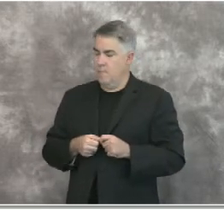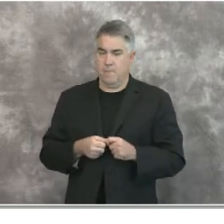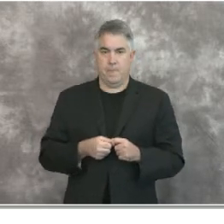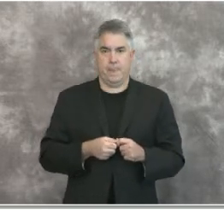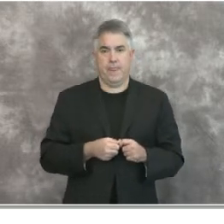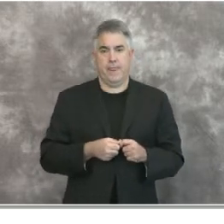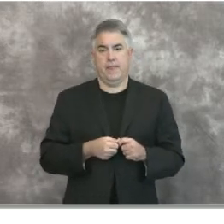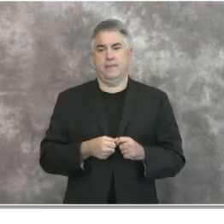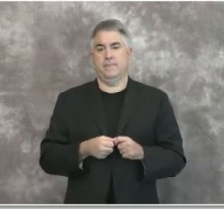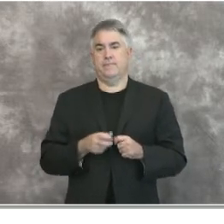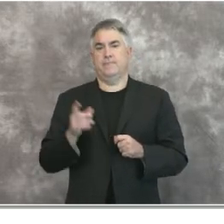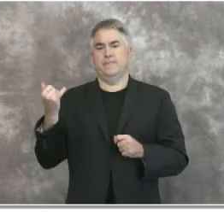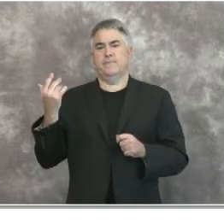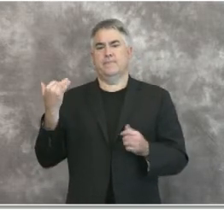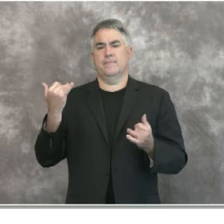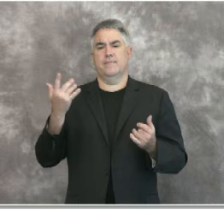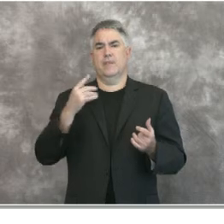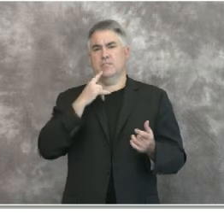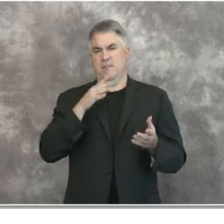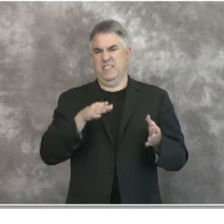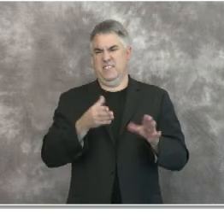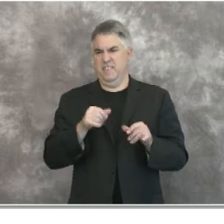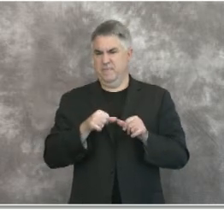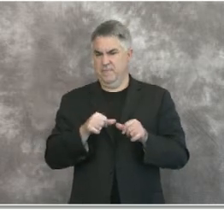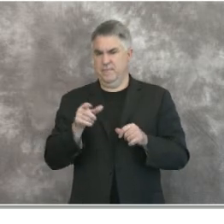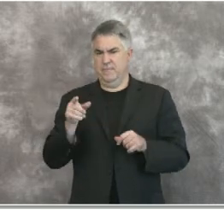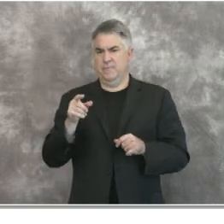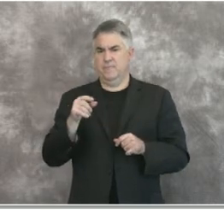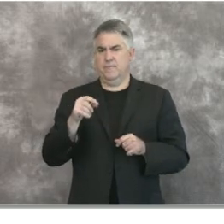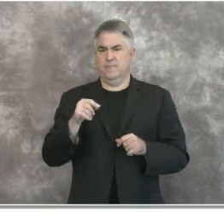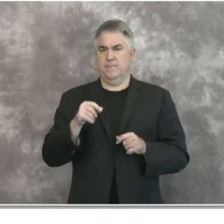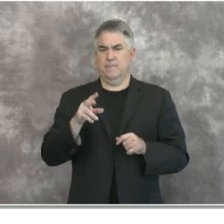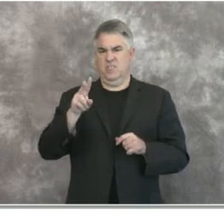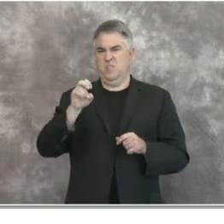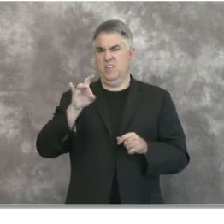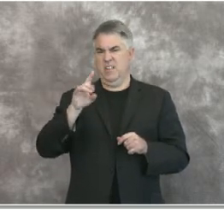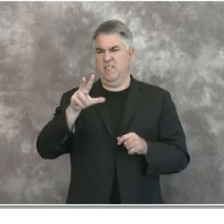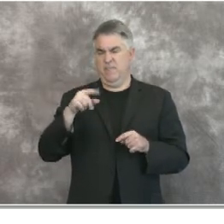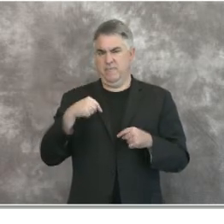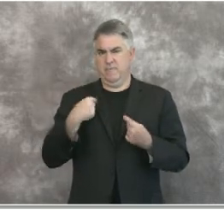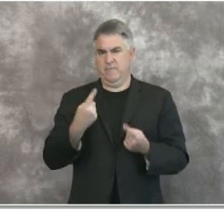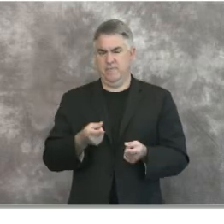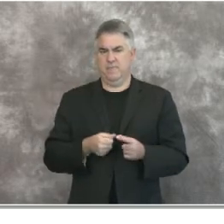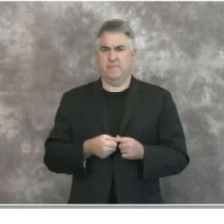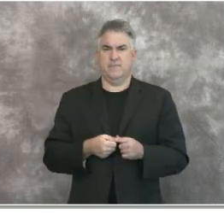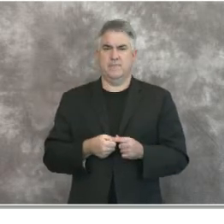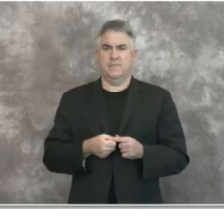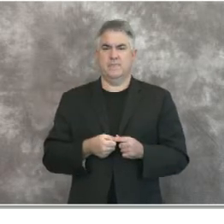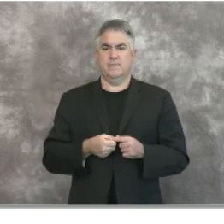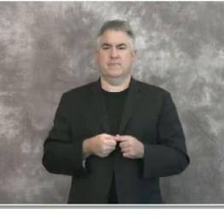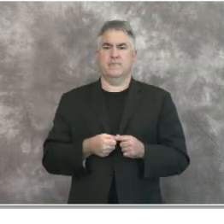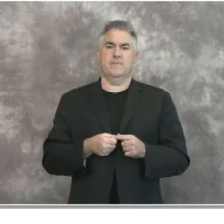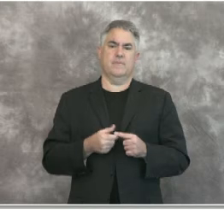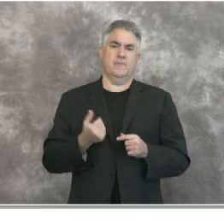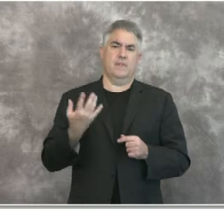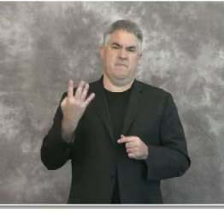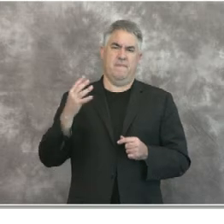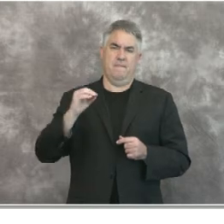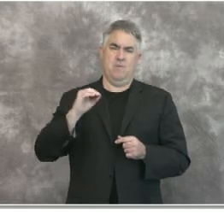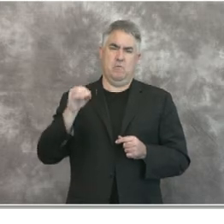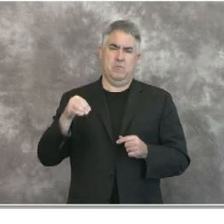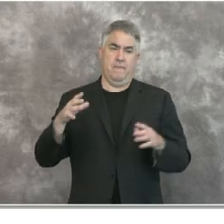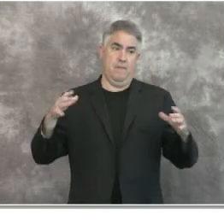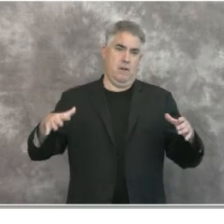talking about deaths, we have 283 deaths reported, which is approximately 4% of the total number